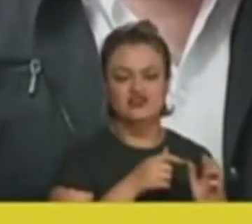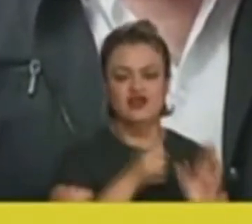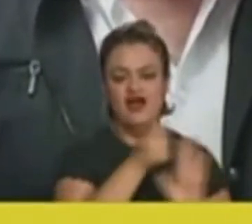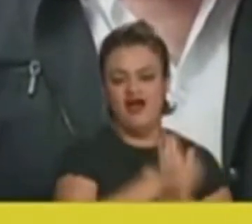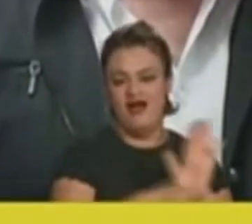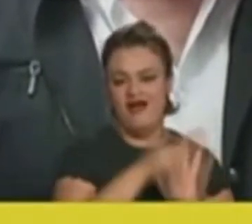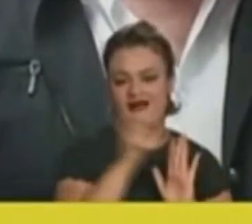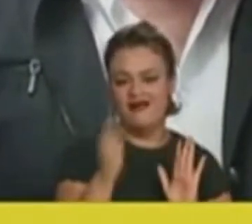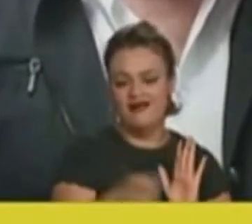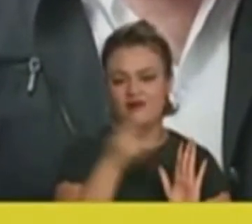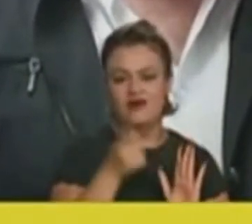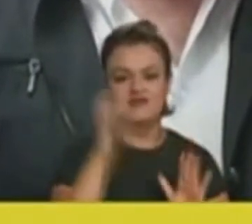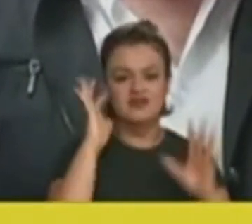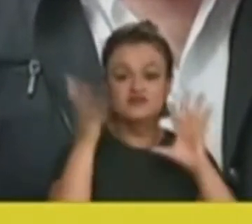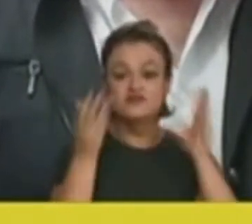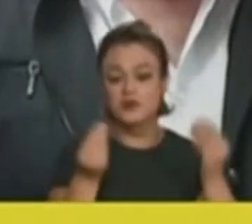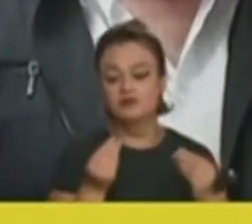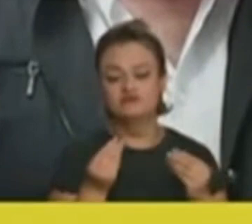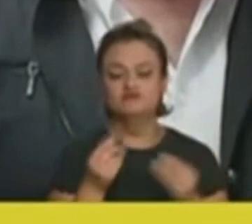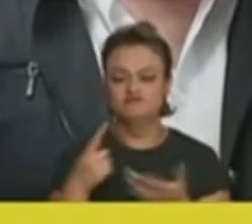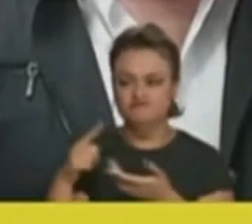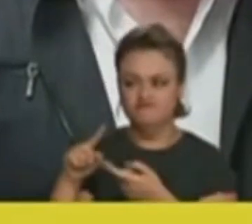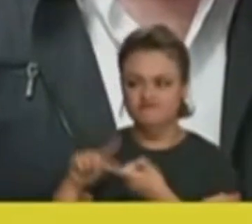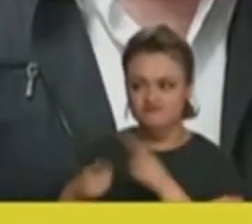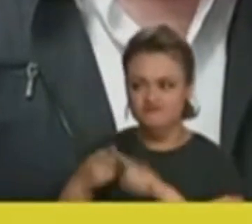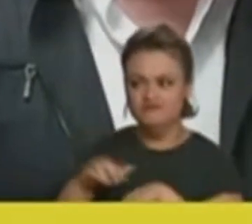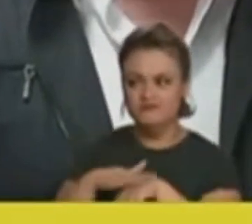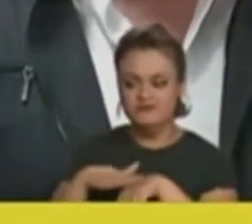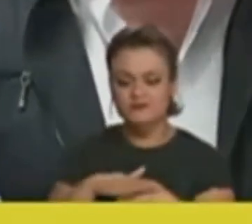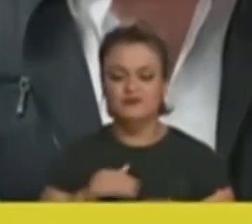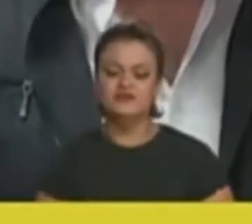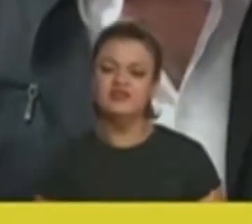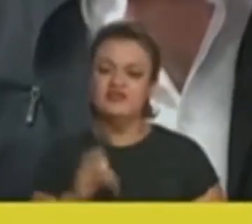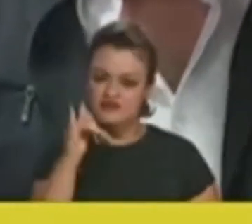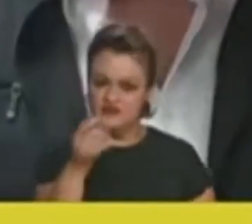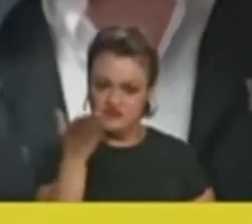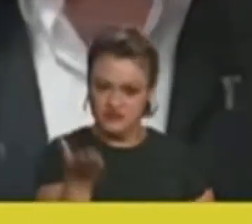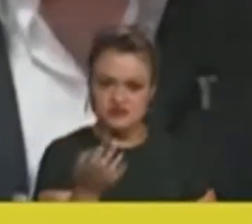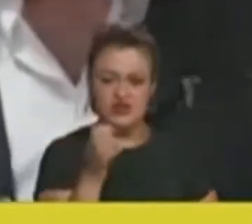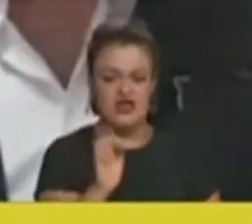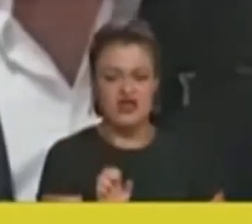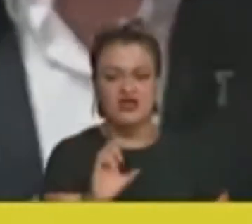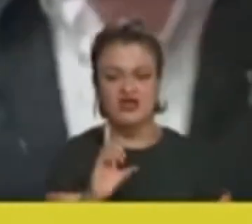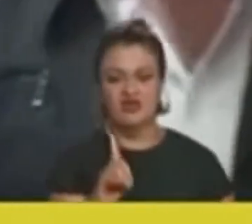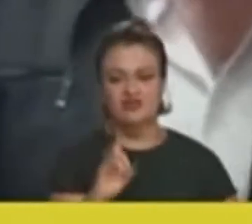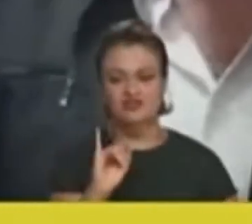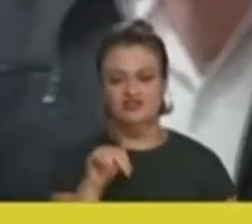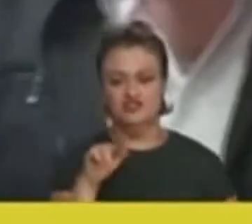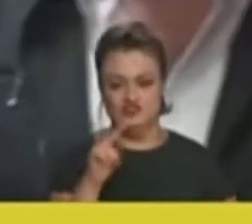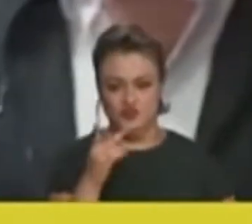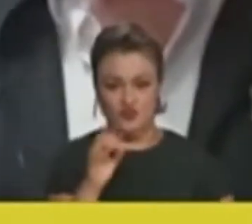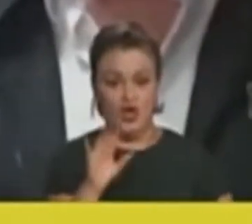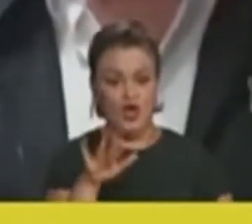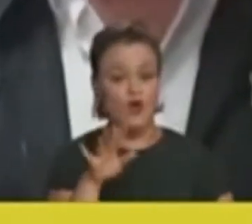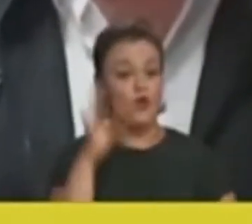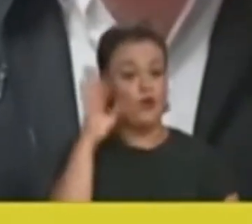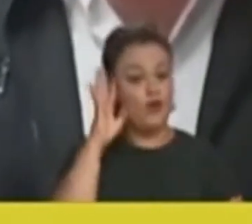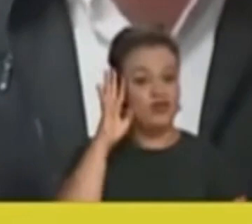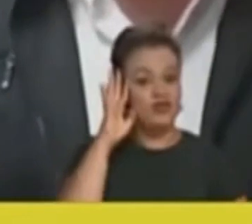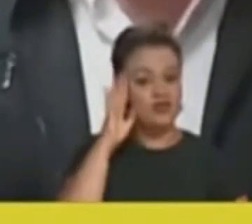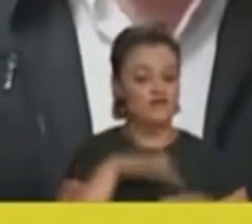On Thursday, together with the state government, we're going to travel to Brazil, yeah,